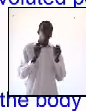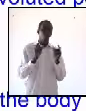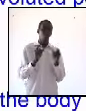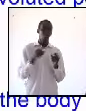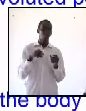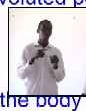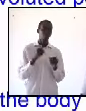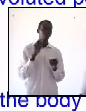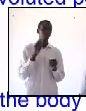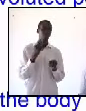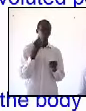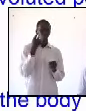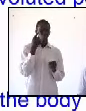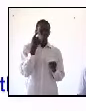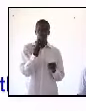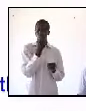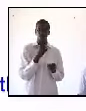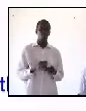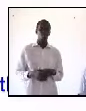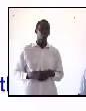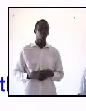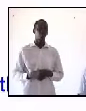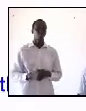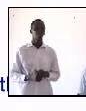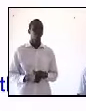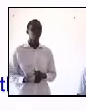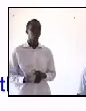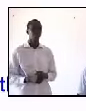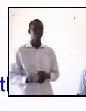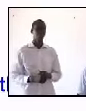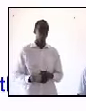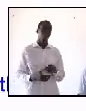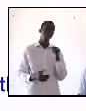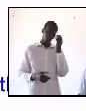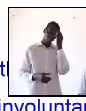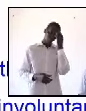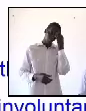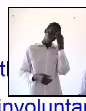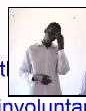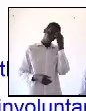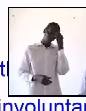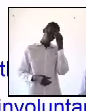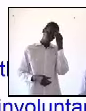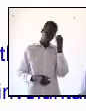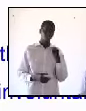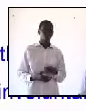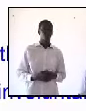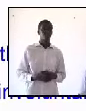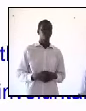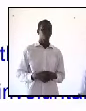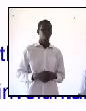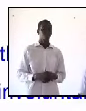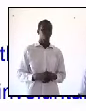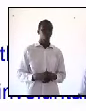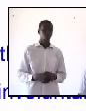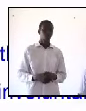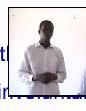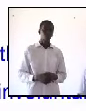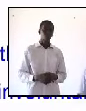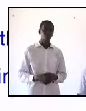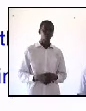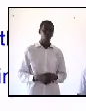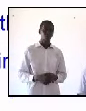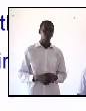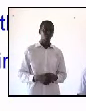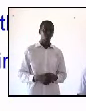receives also impulse from auditory organs. So that was why I said this one, they work in hand in glove with the